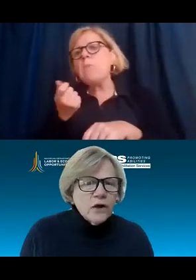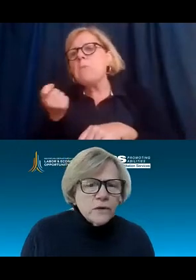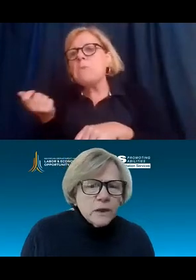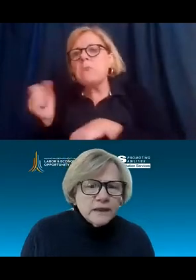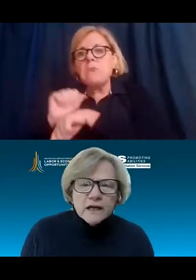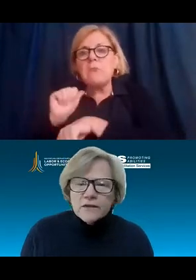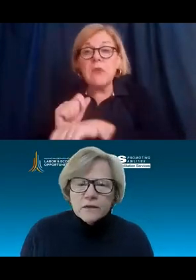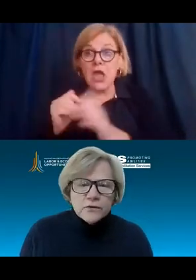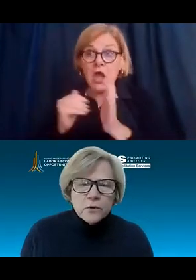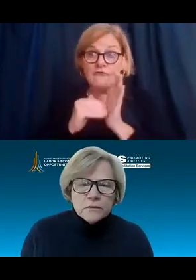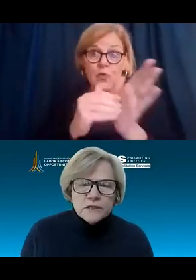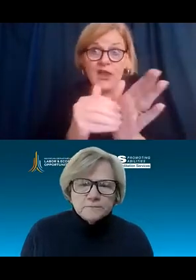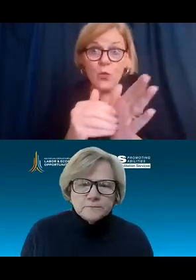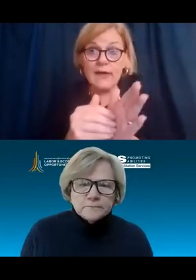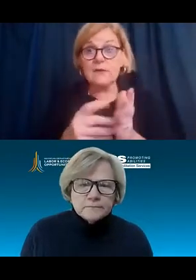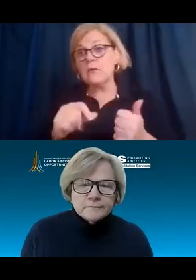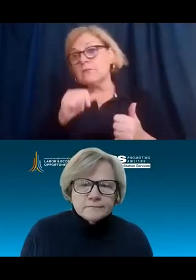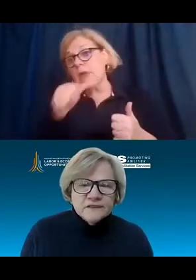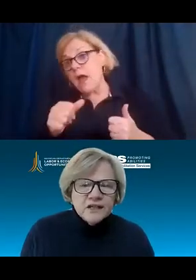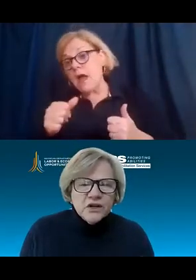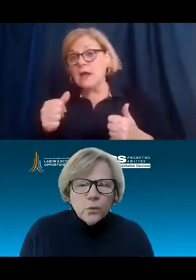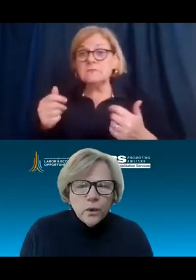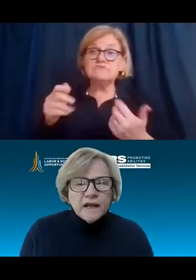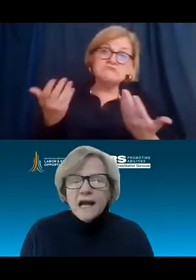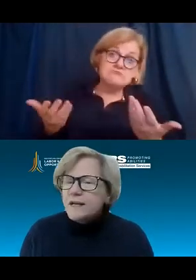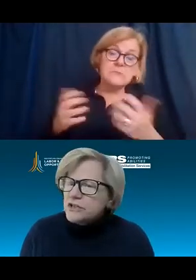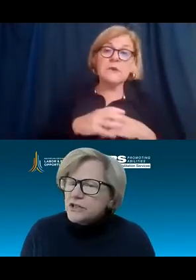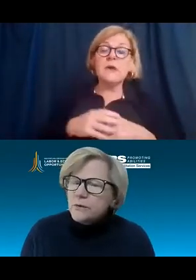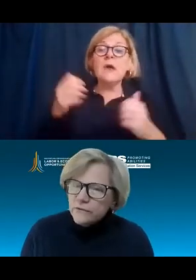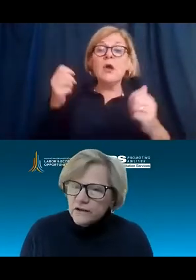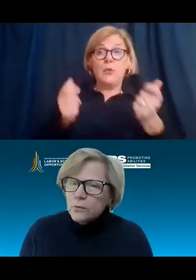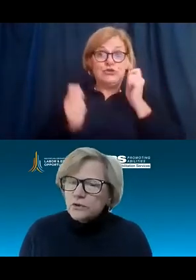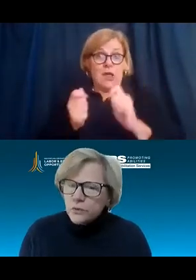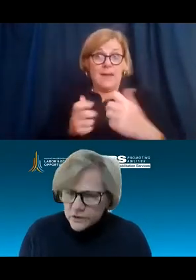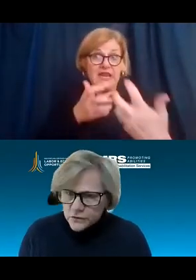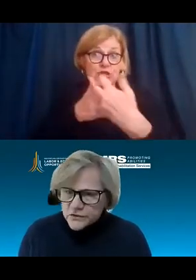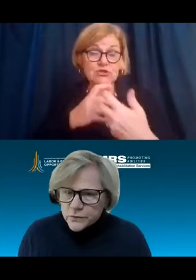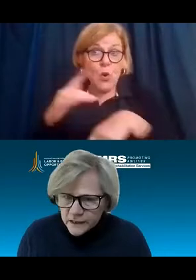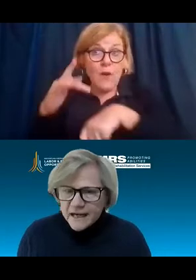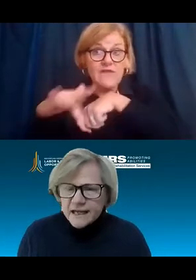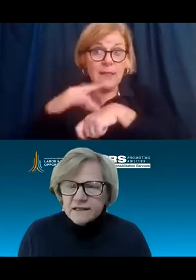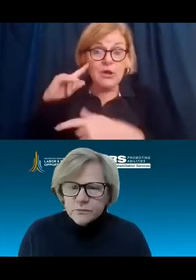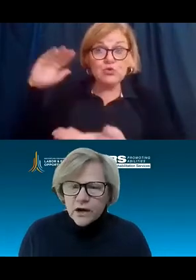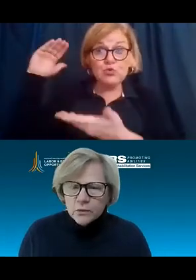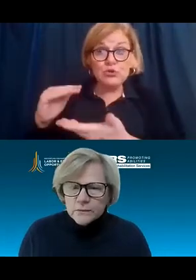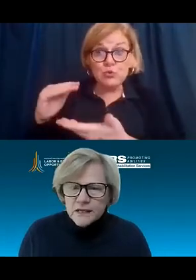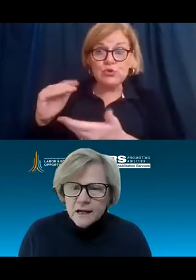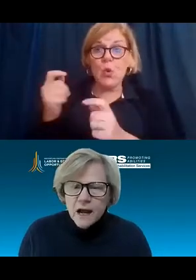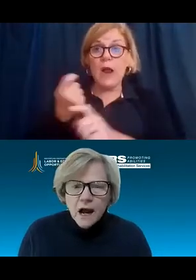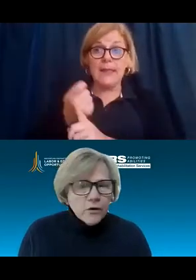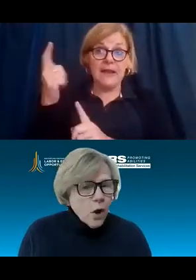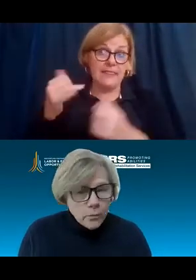And how frequently are they performed? What accommodations are available to reduce or eliminate these